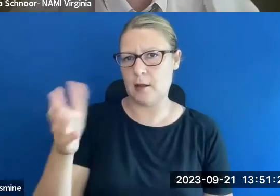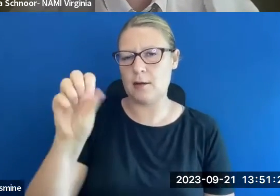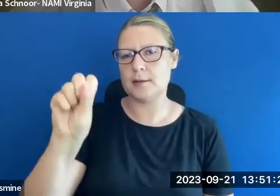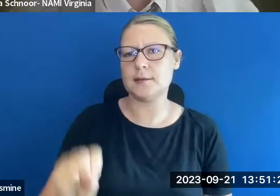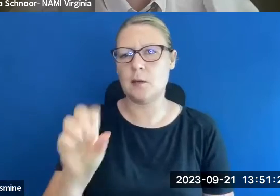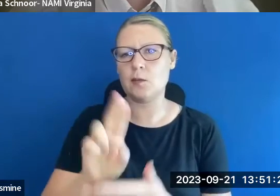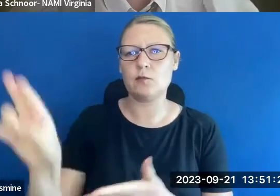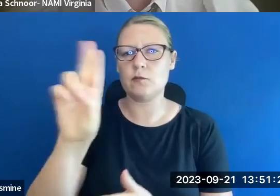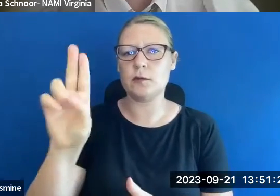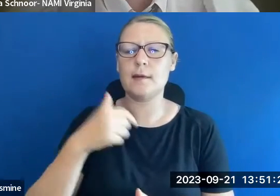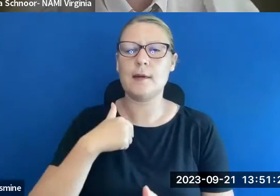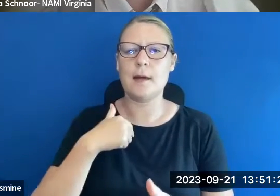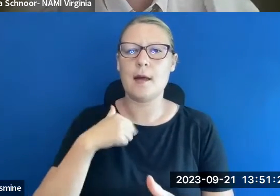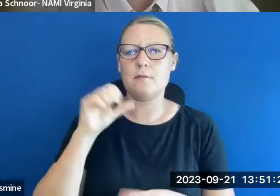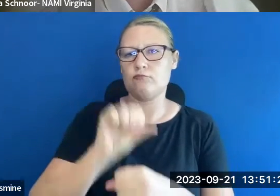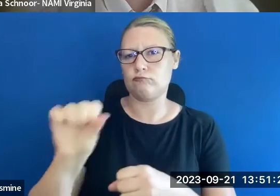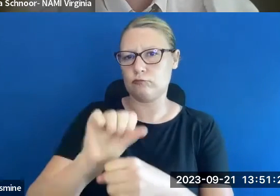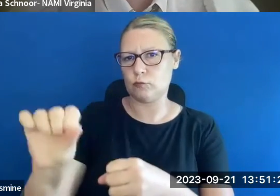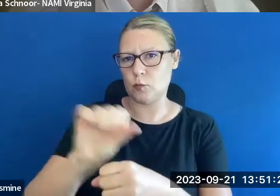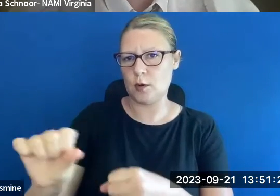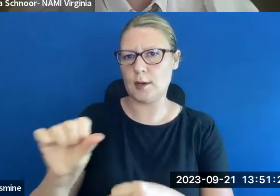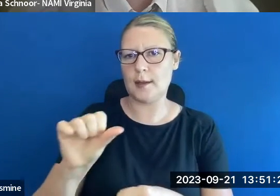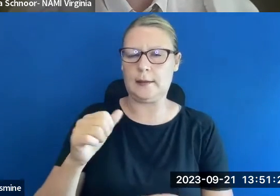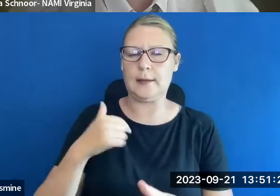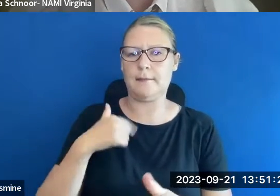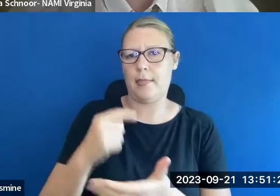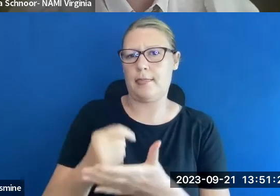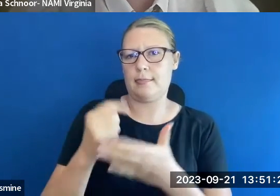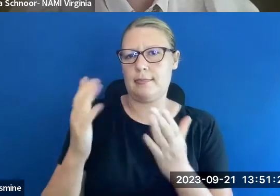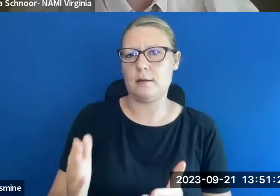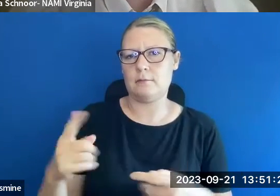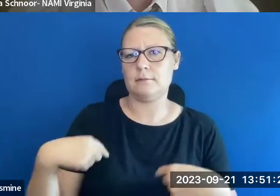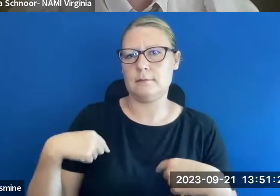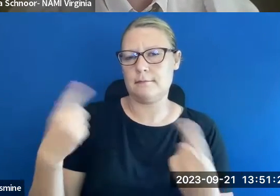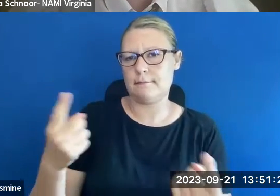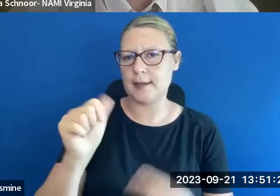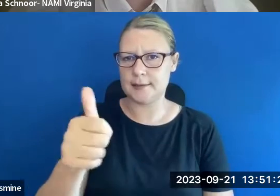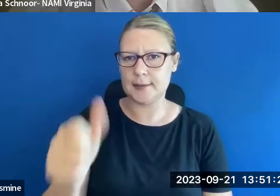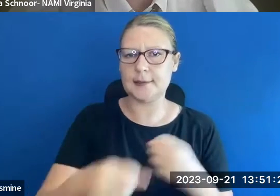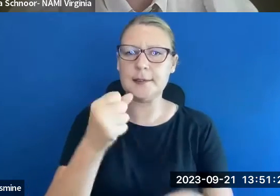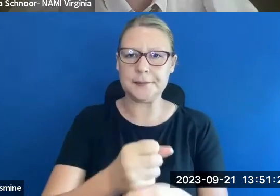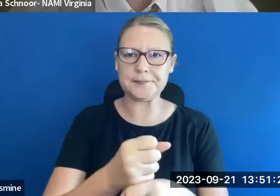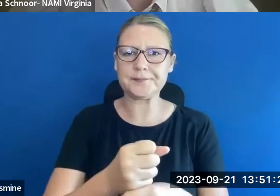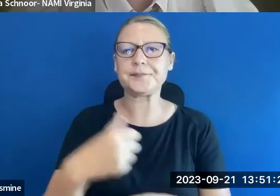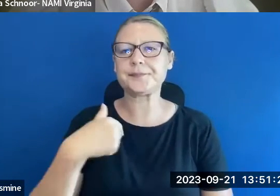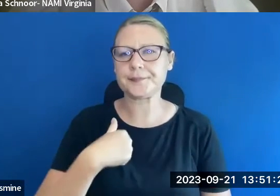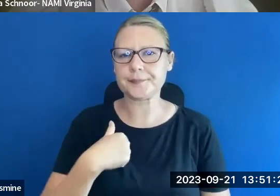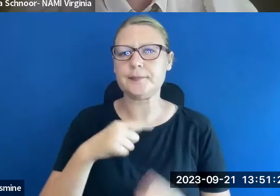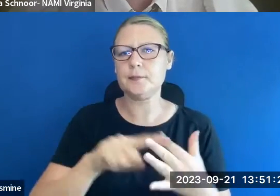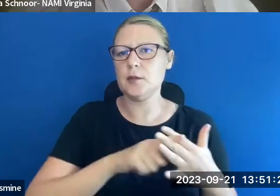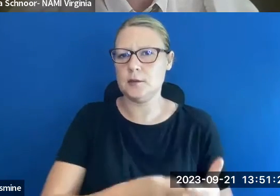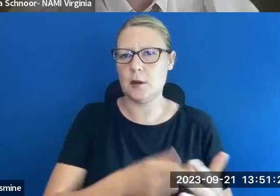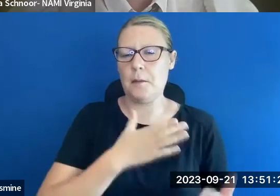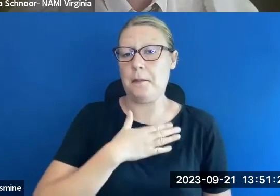have been practicing as a therapist for the past 10 years. I have started my